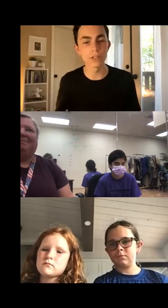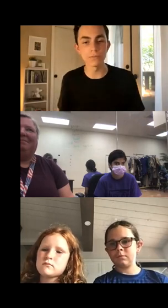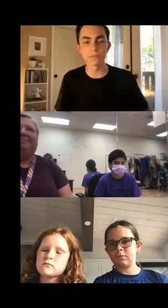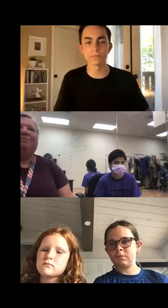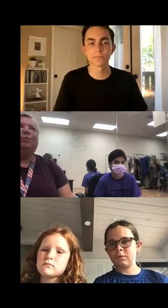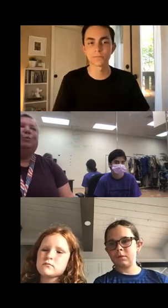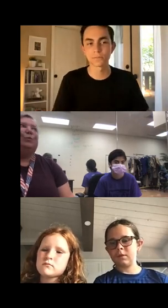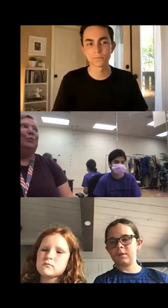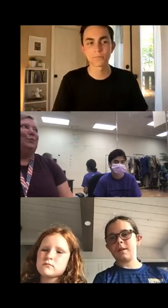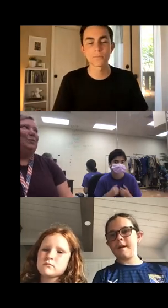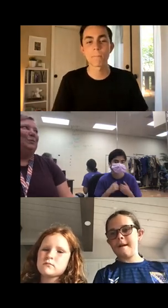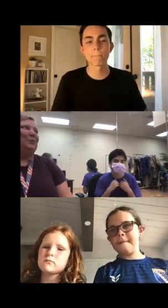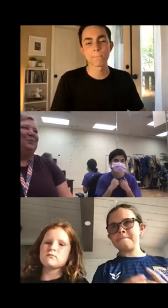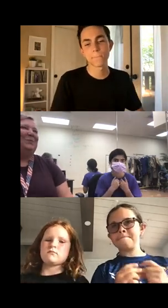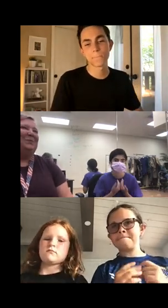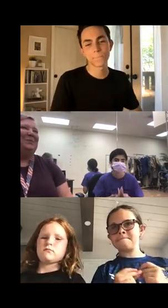you feel?